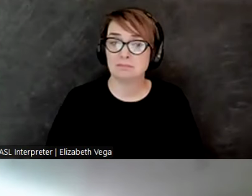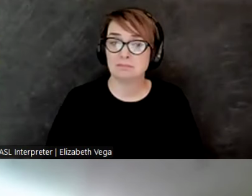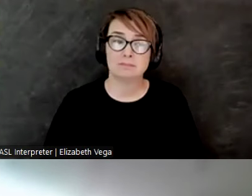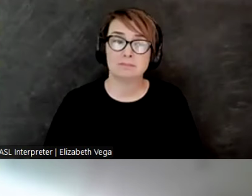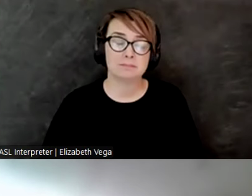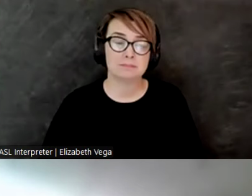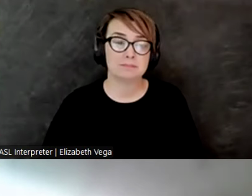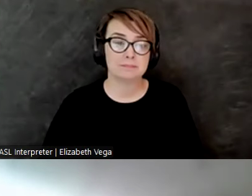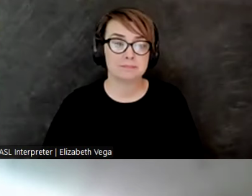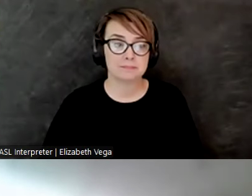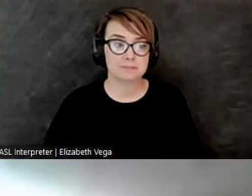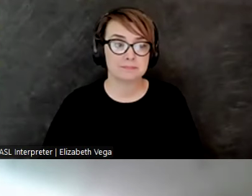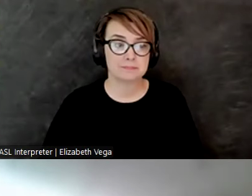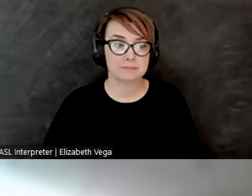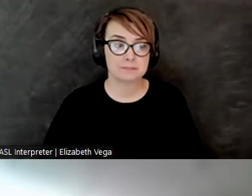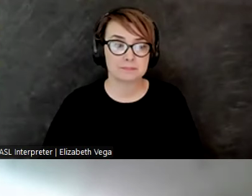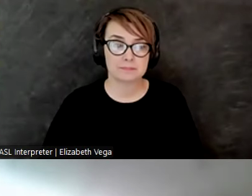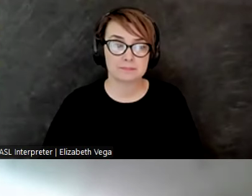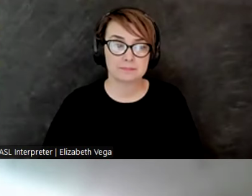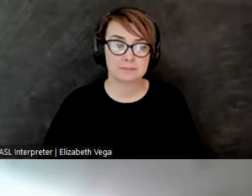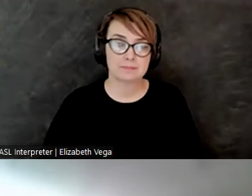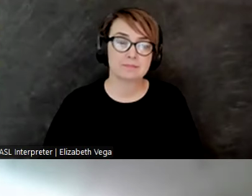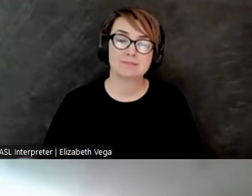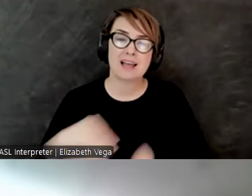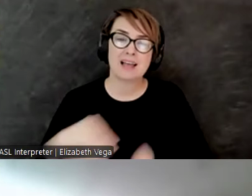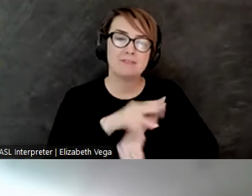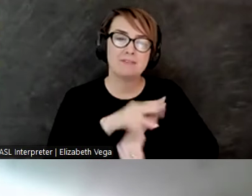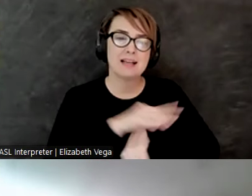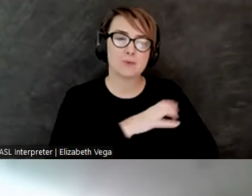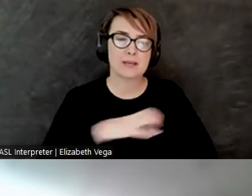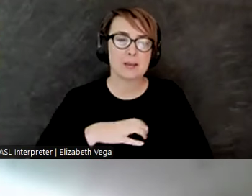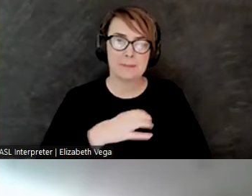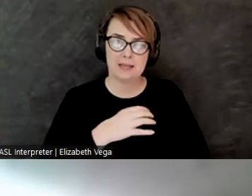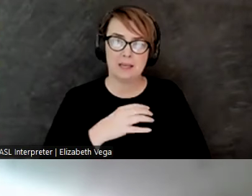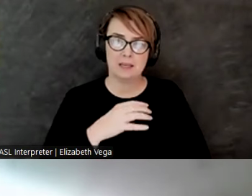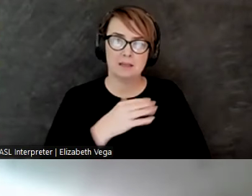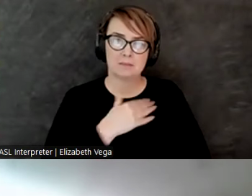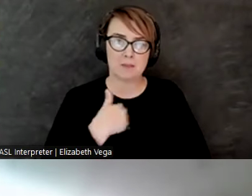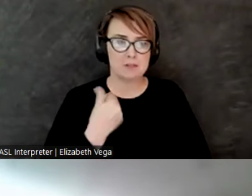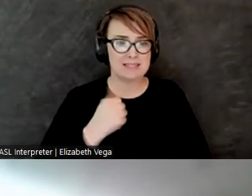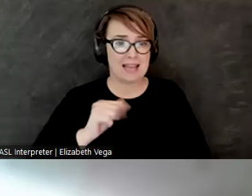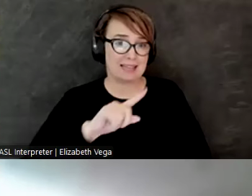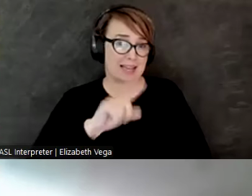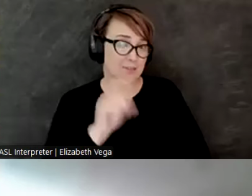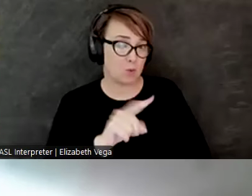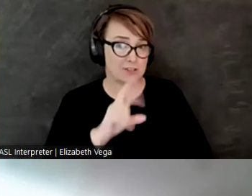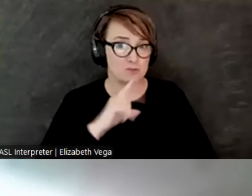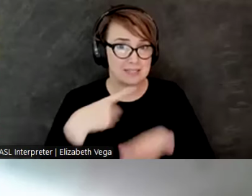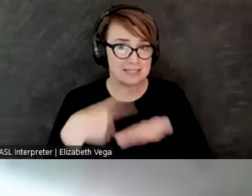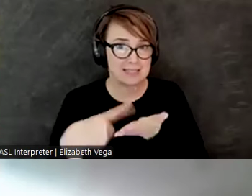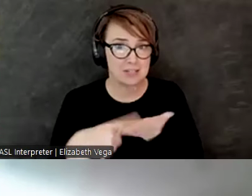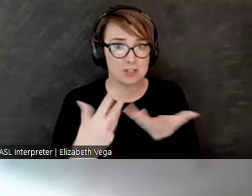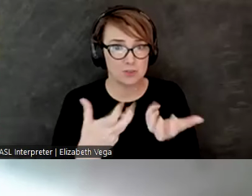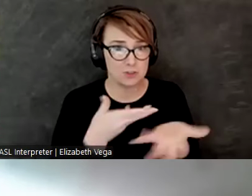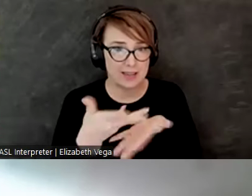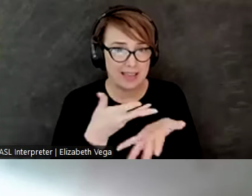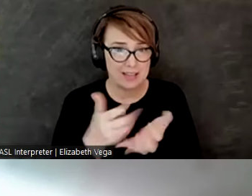Advisory committee members, any sort of questions or discussion you want to engage with Fernando around that? So Fernando, for example, you could, if we adjourn this meeting, you